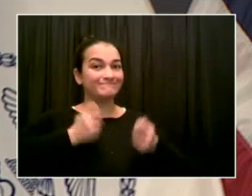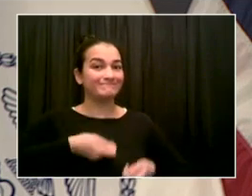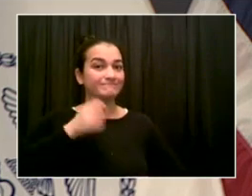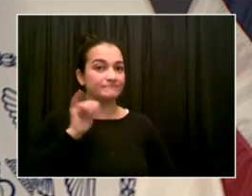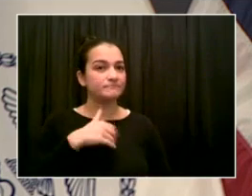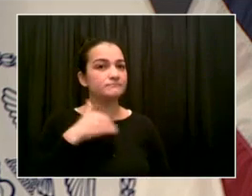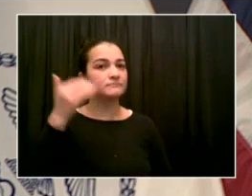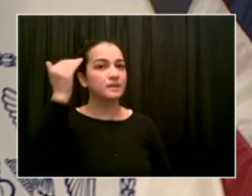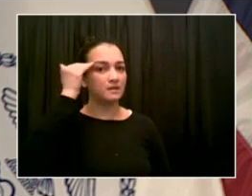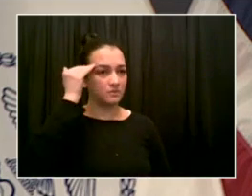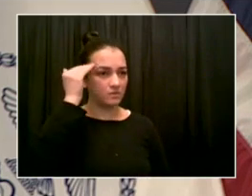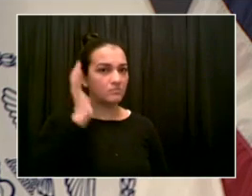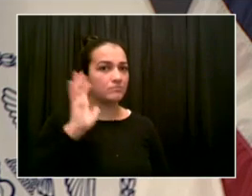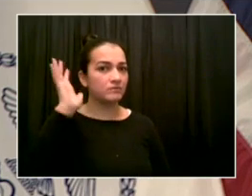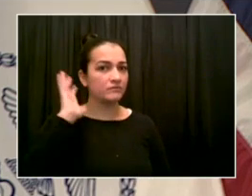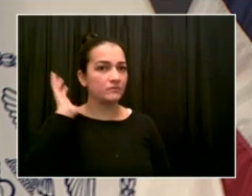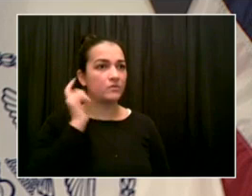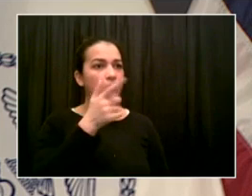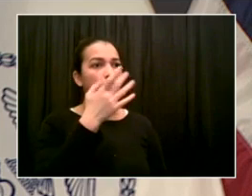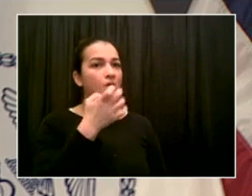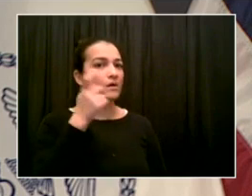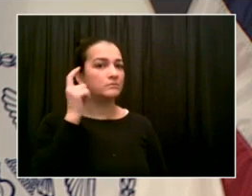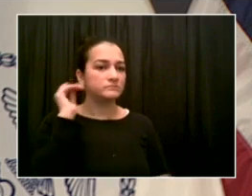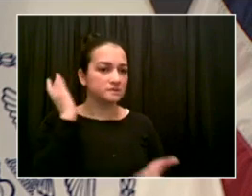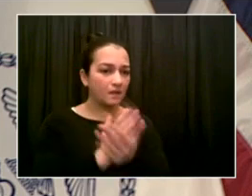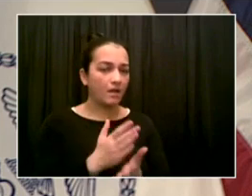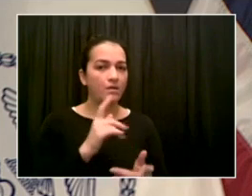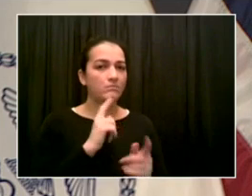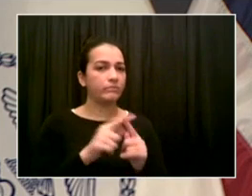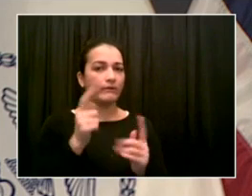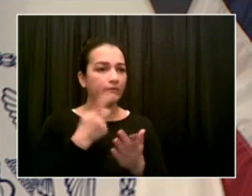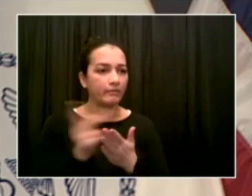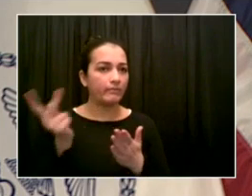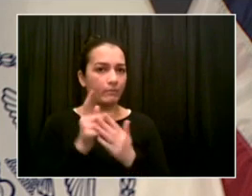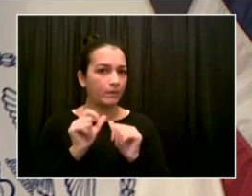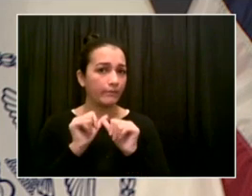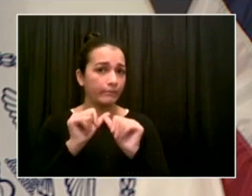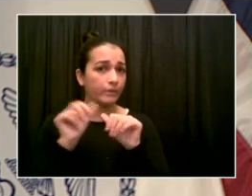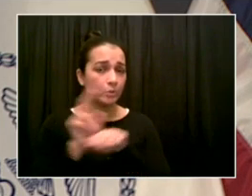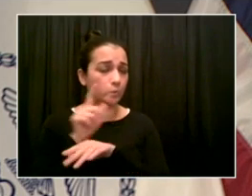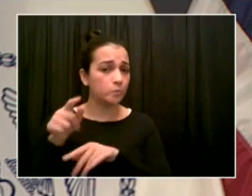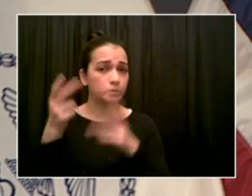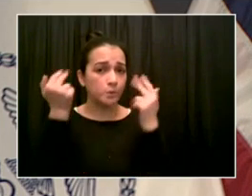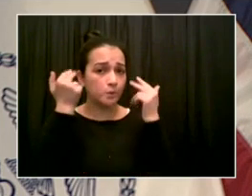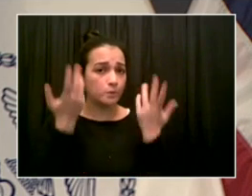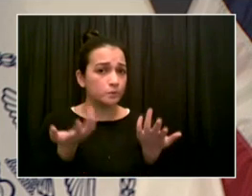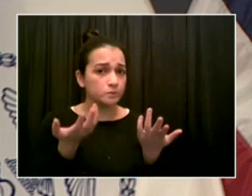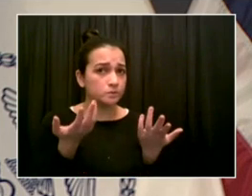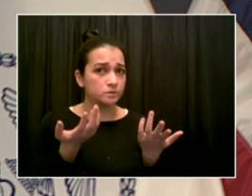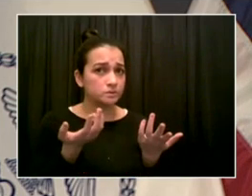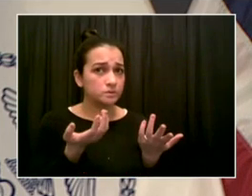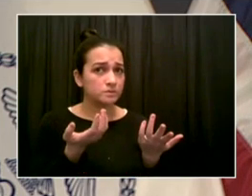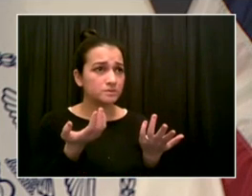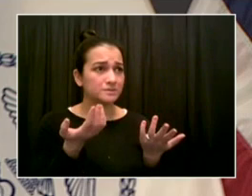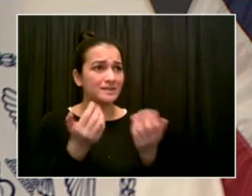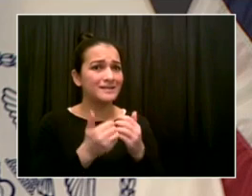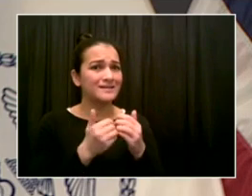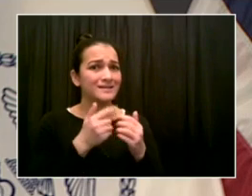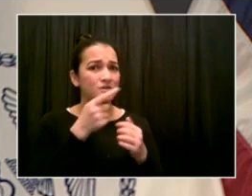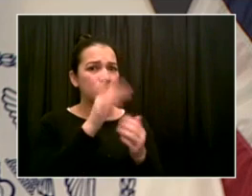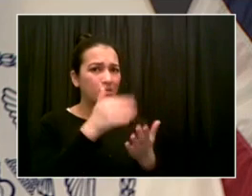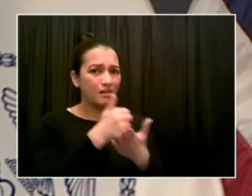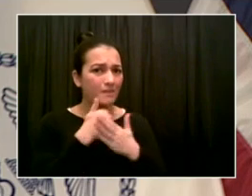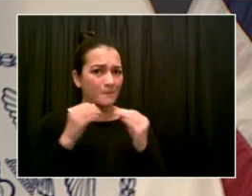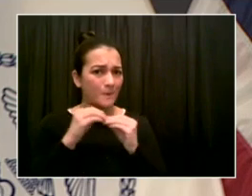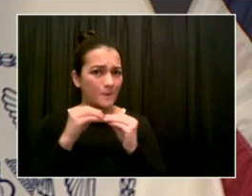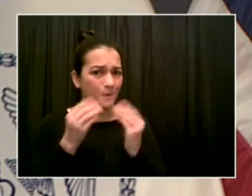city council. Is there anything that has happened, any information you have that would lead you to believe there may be enough support in the council to do